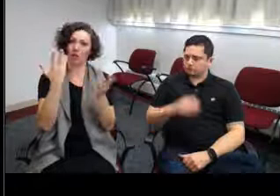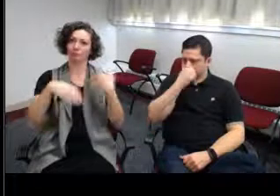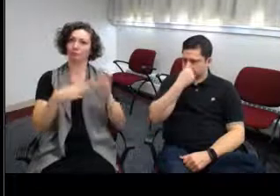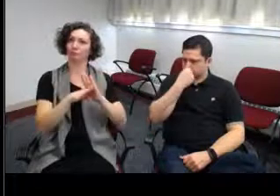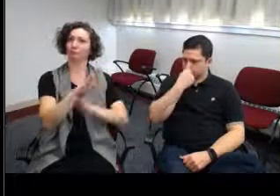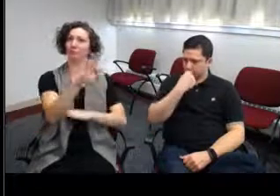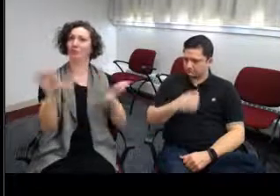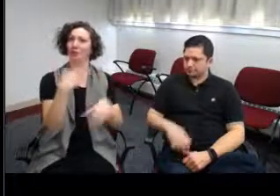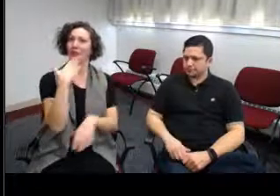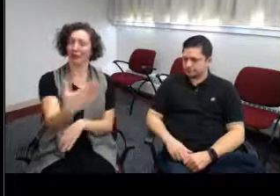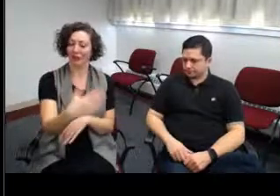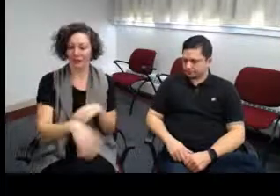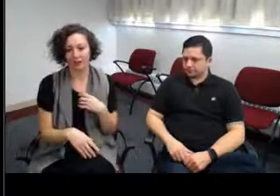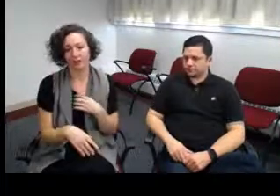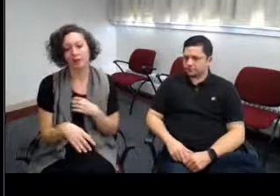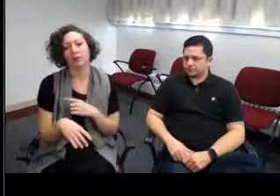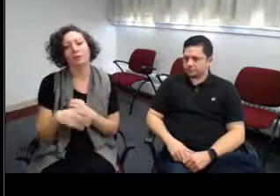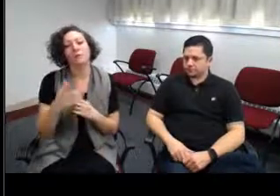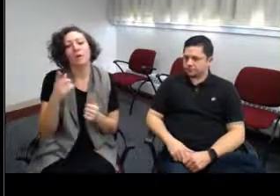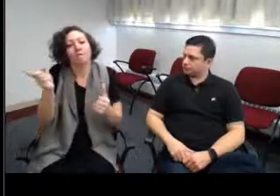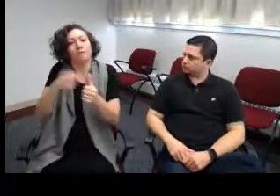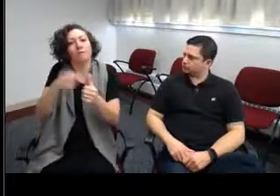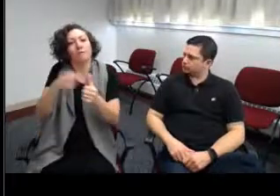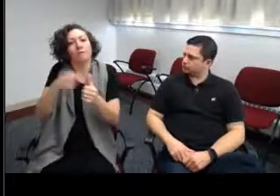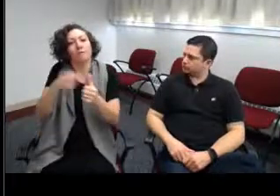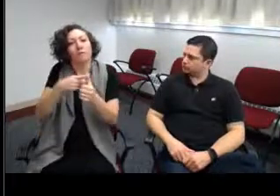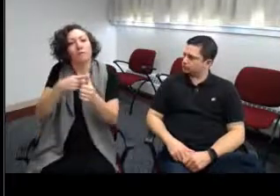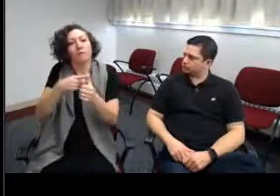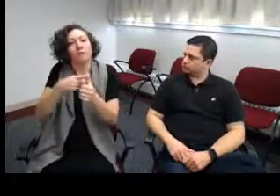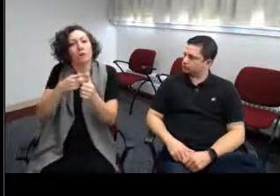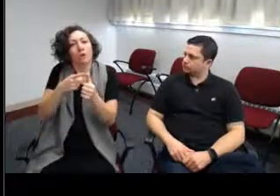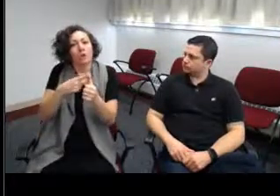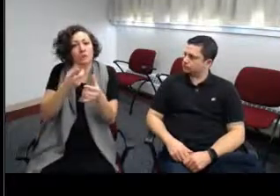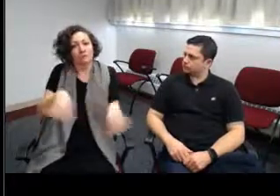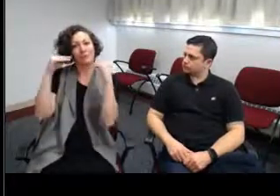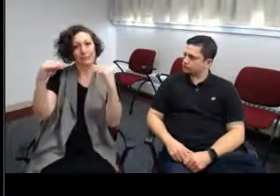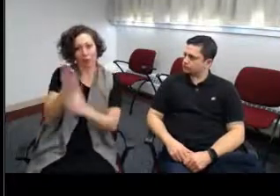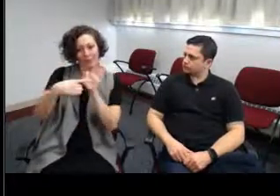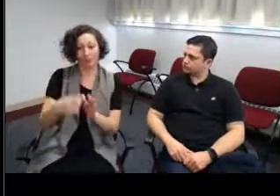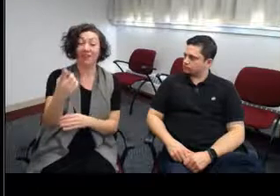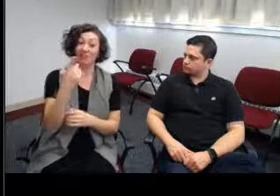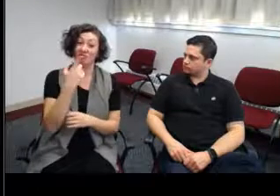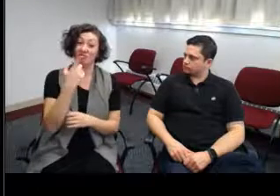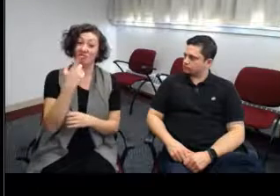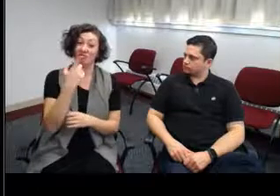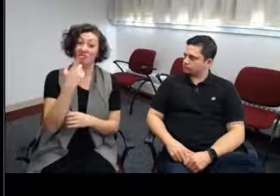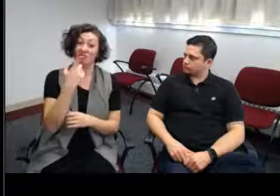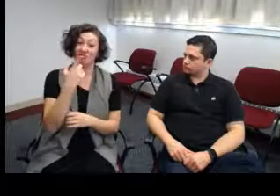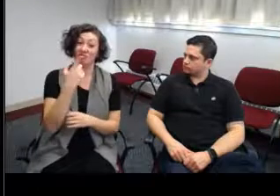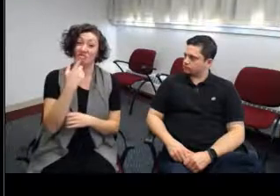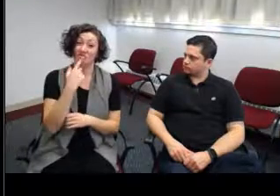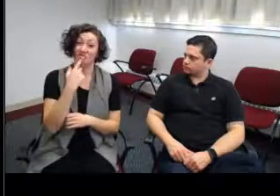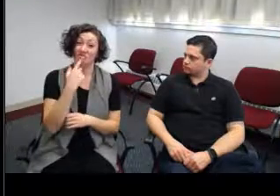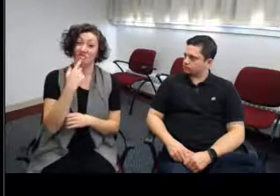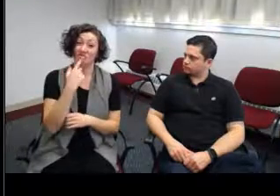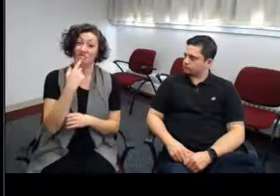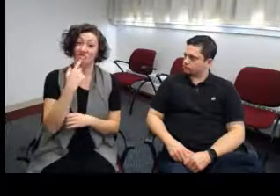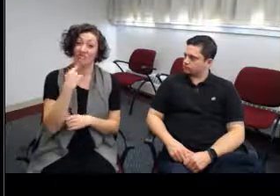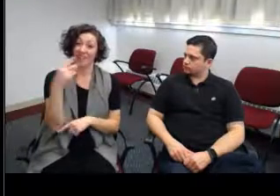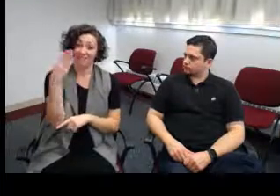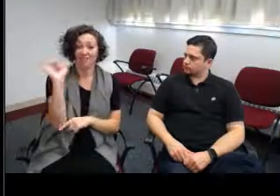but the green flags are, you know, that things have turned around and are becoming better. So, you